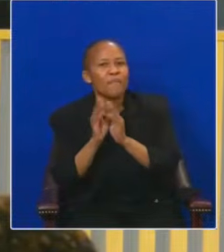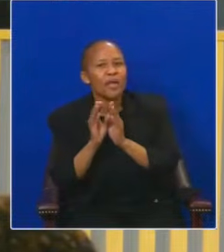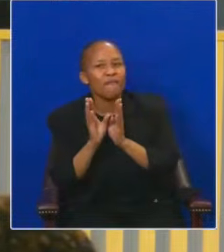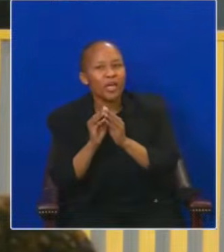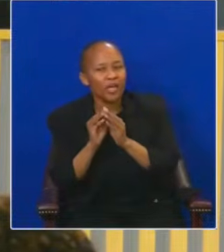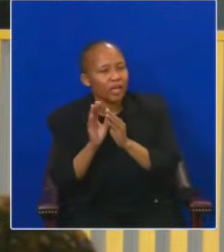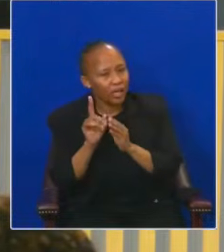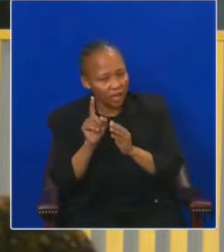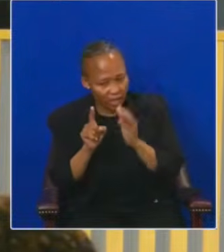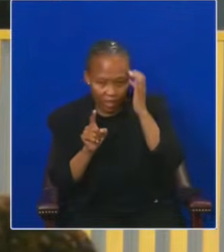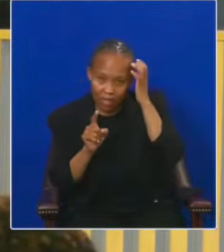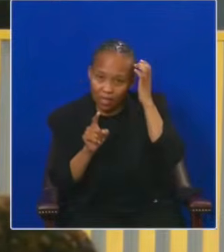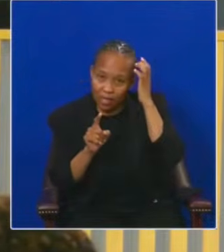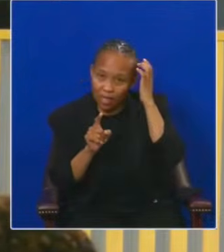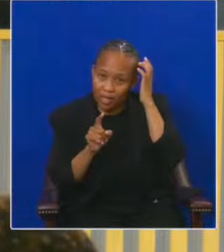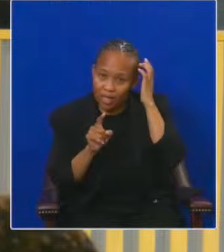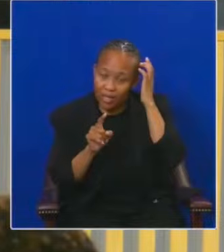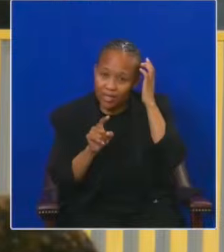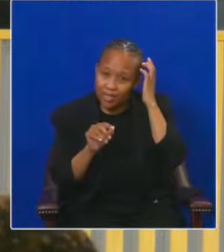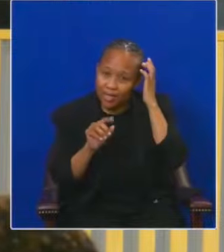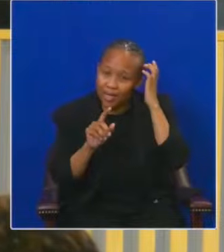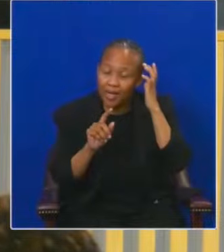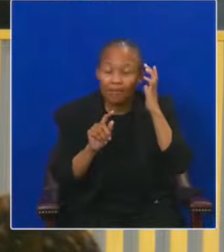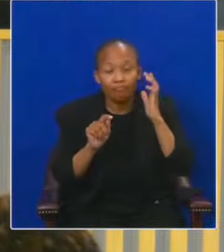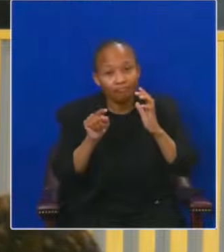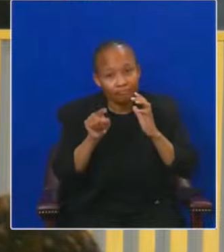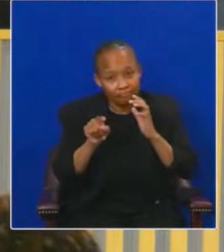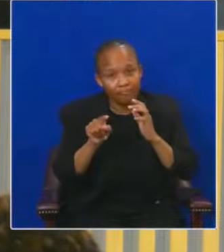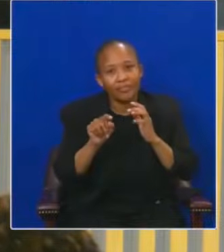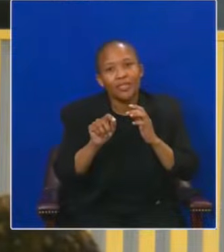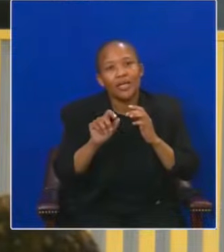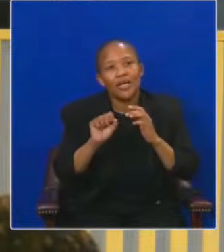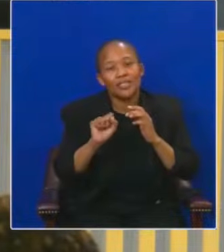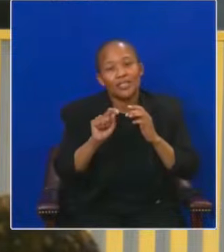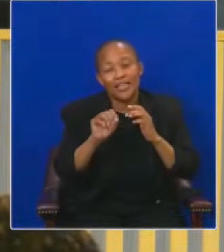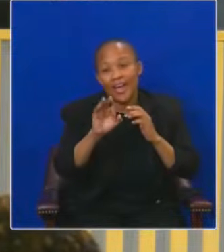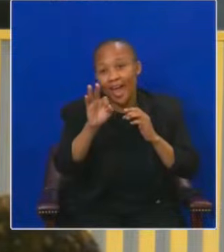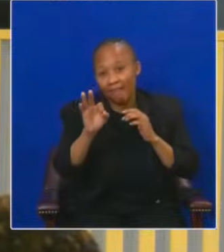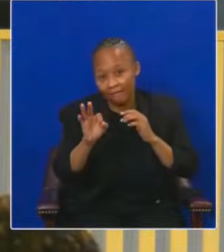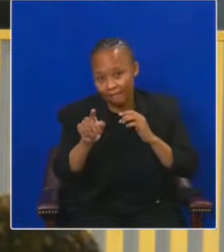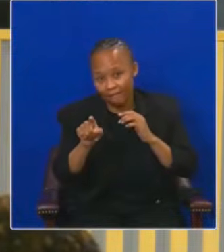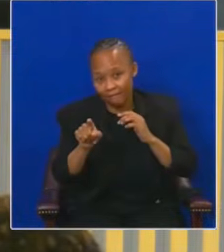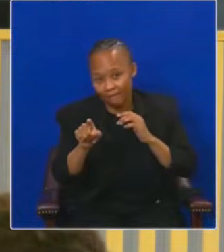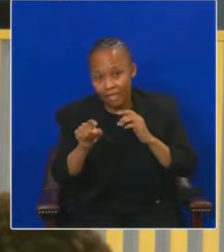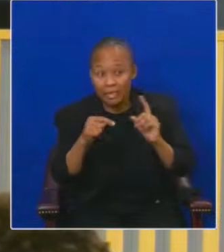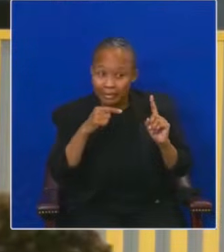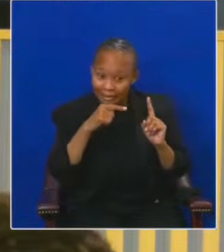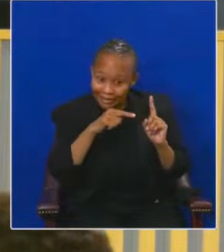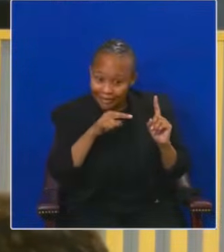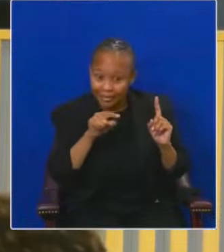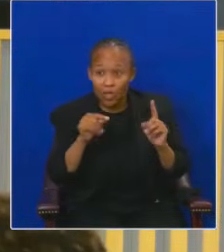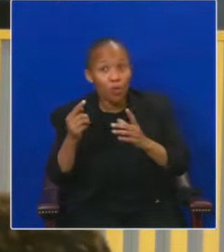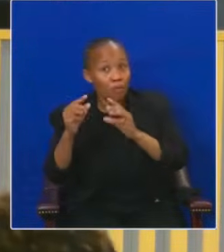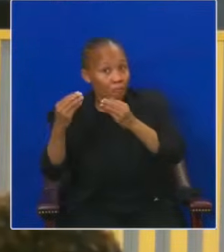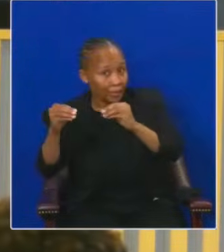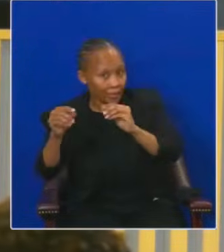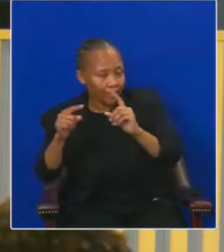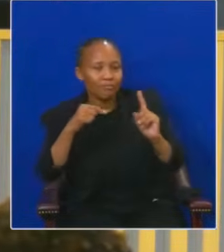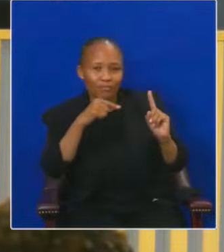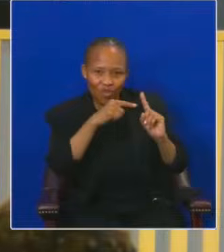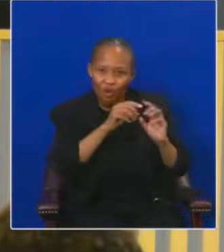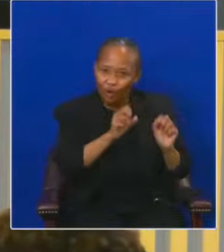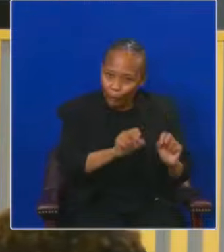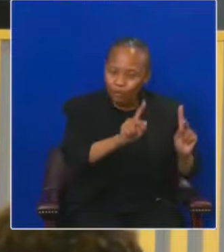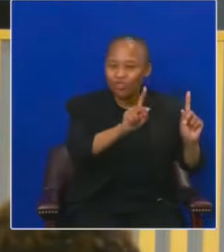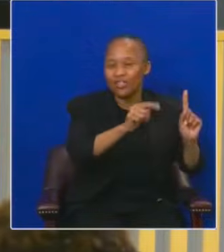time to move Mr. Bushugha, as we were of a full belief that